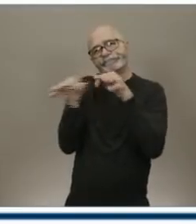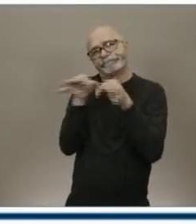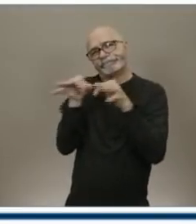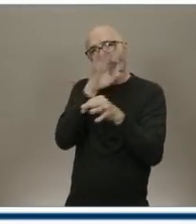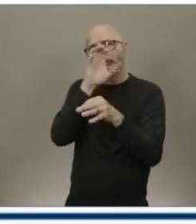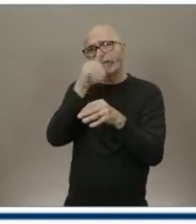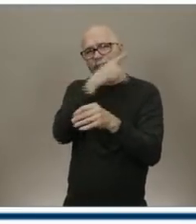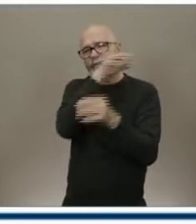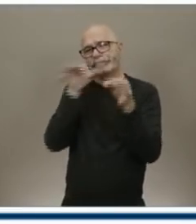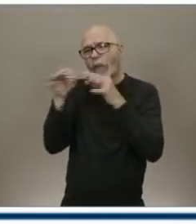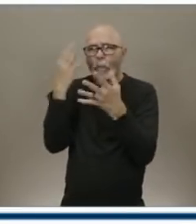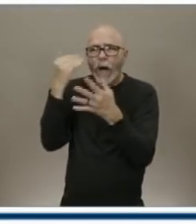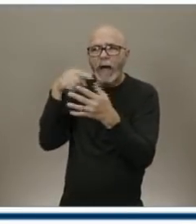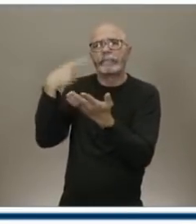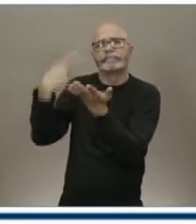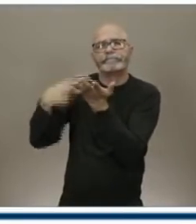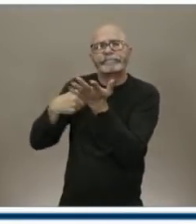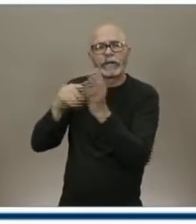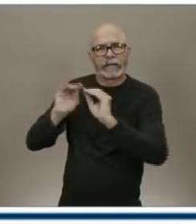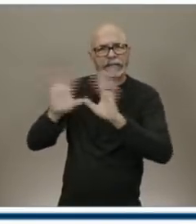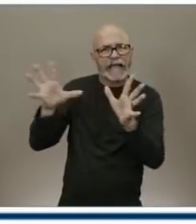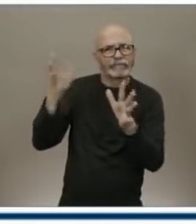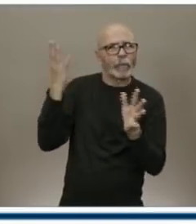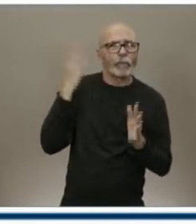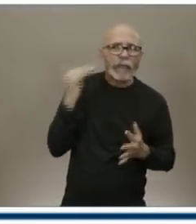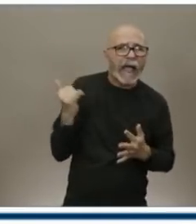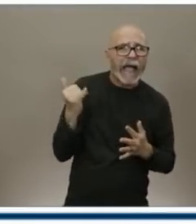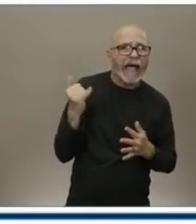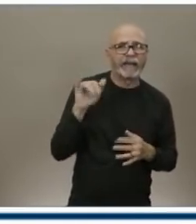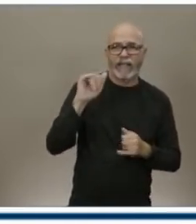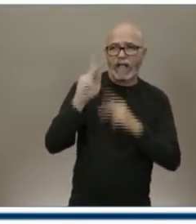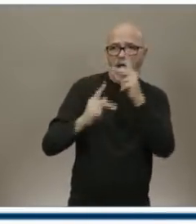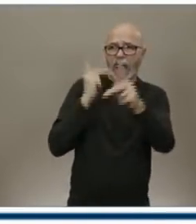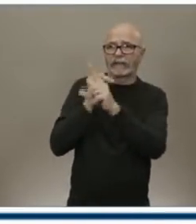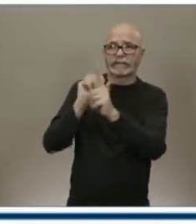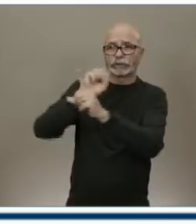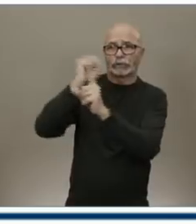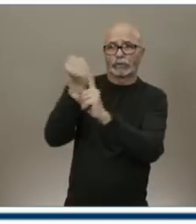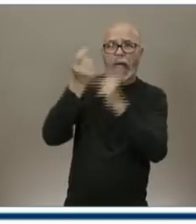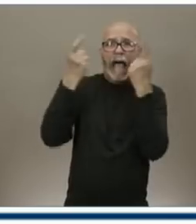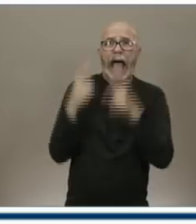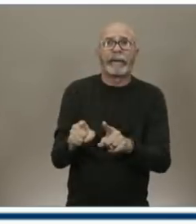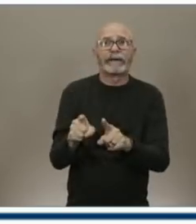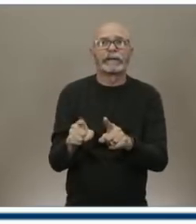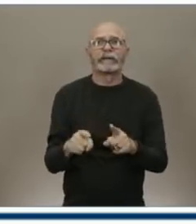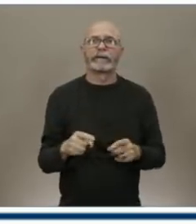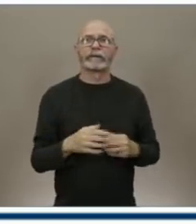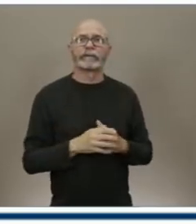citizens why that action was taken. I know the Attorney General is,